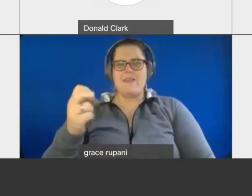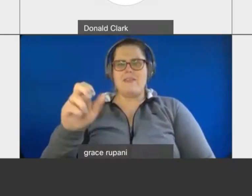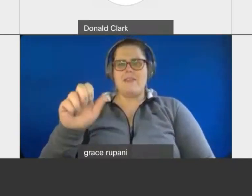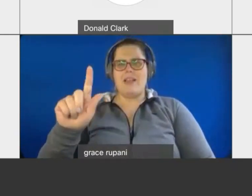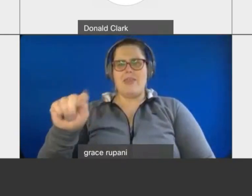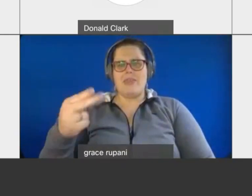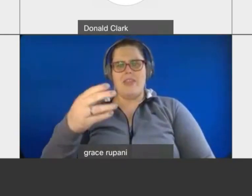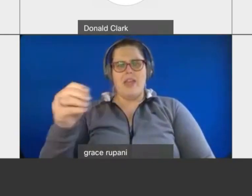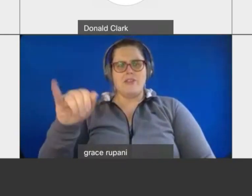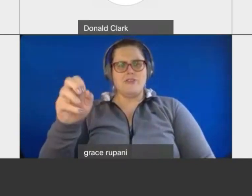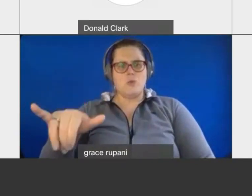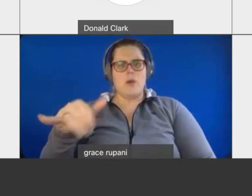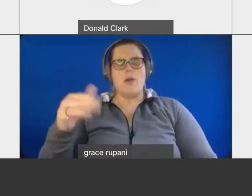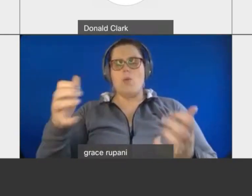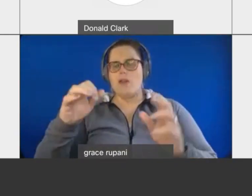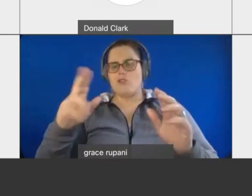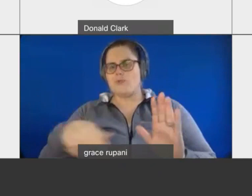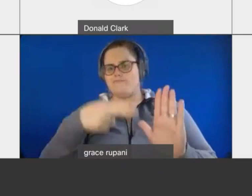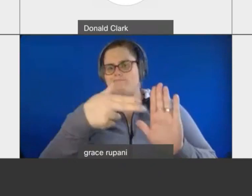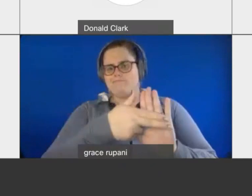PowerPoint, so I'm going to make sure to get that done for them.